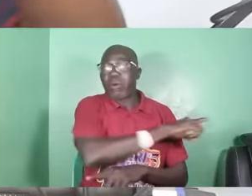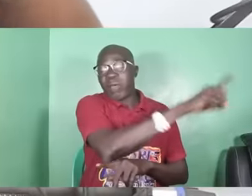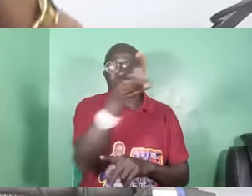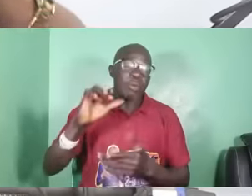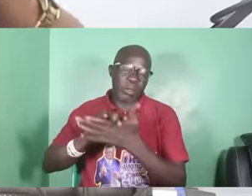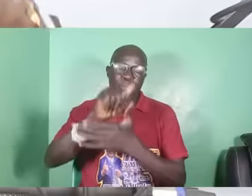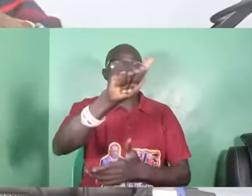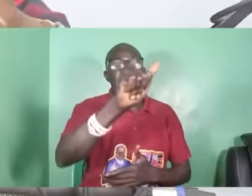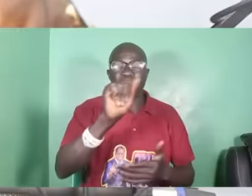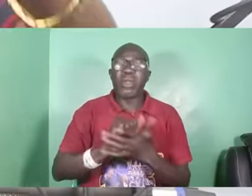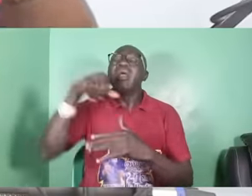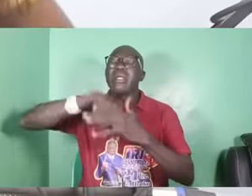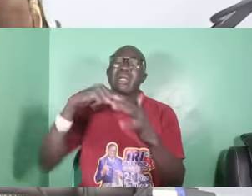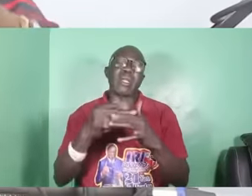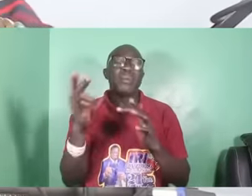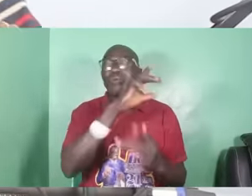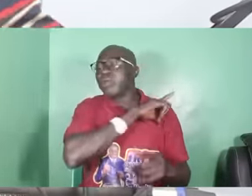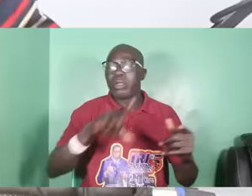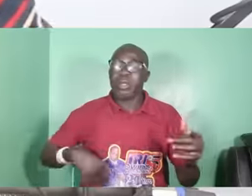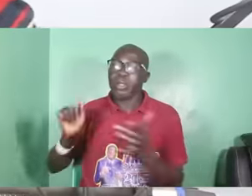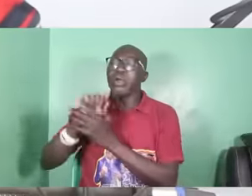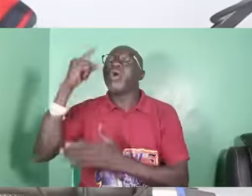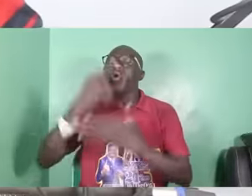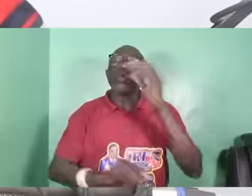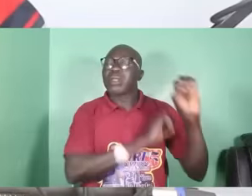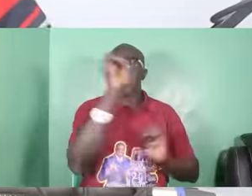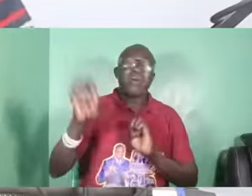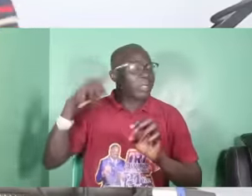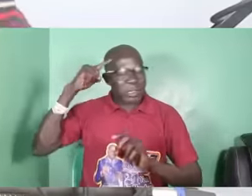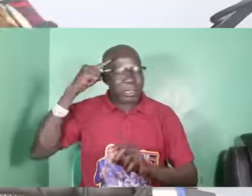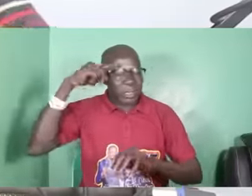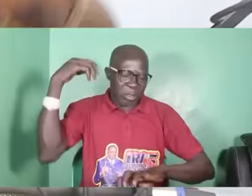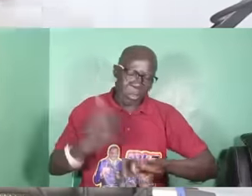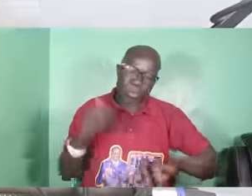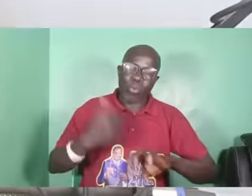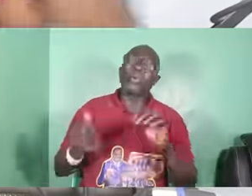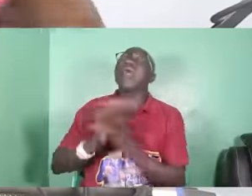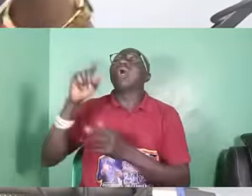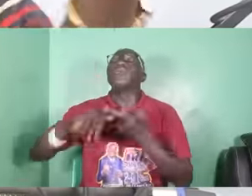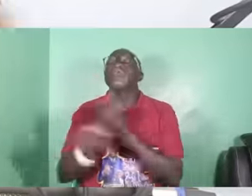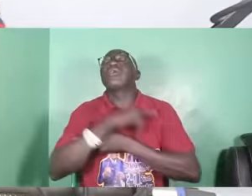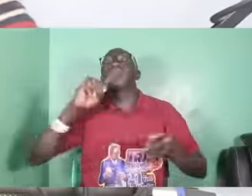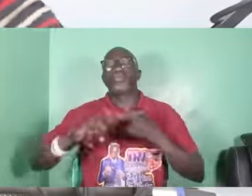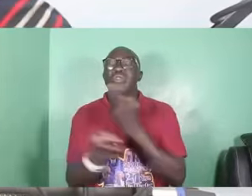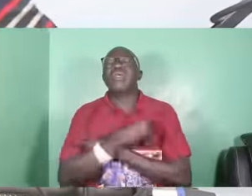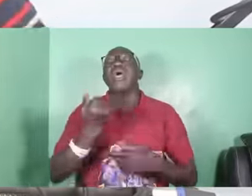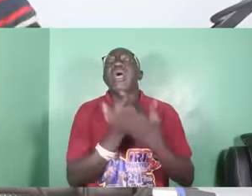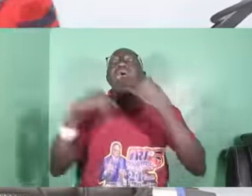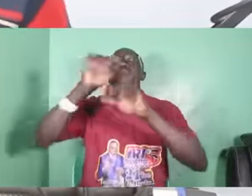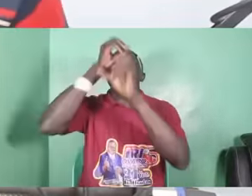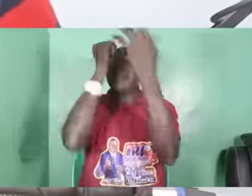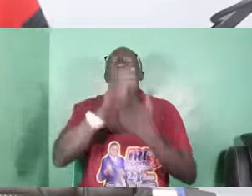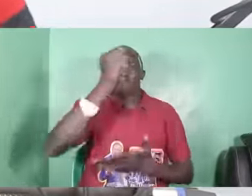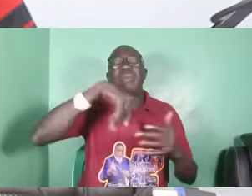to gba for everyone that believe ni oruko Oluwa in the name of the Lord ti oro ko soro yi what to take is a possible lo ni ale lo ni oro boju to